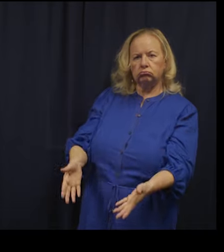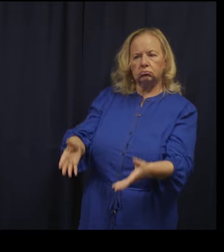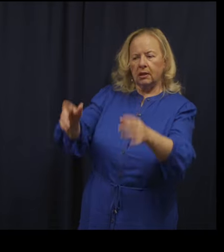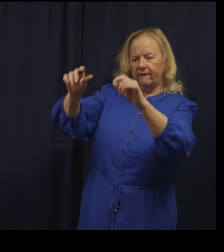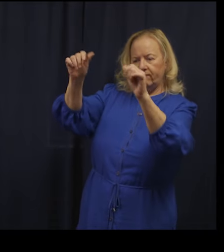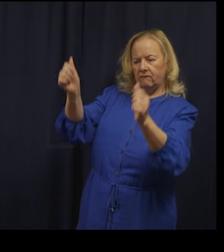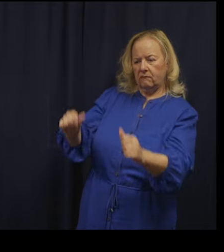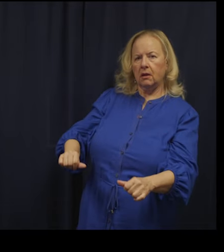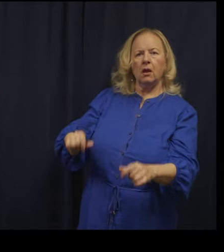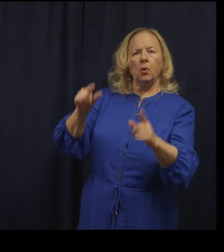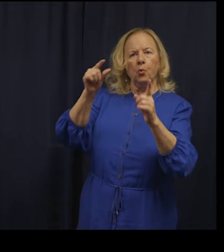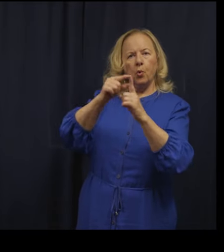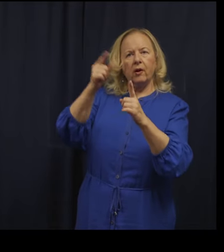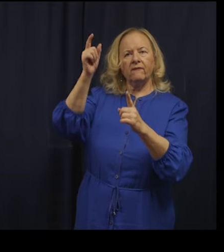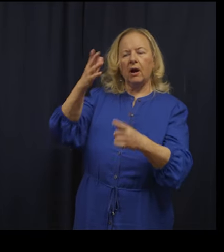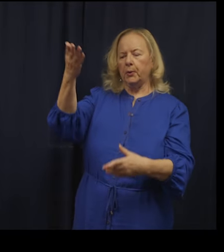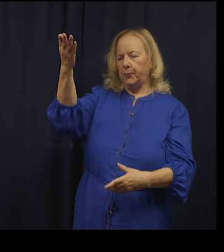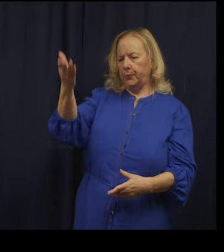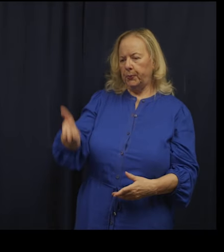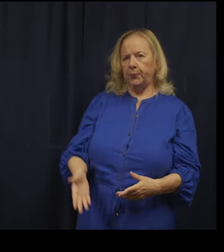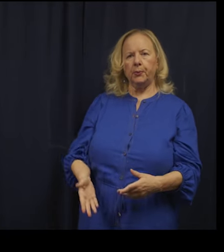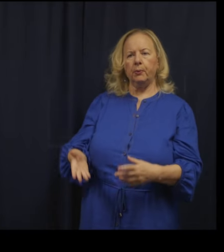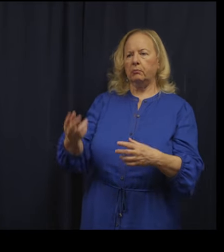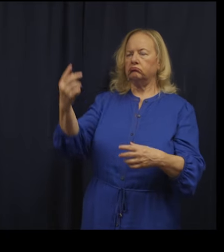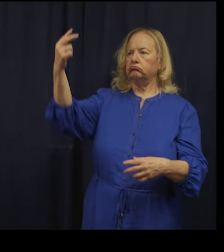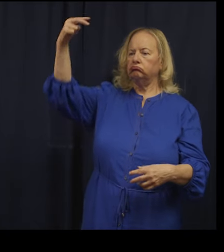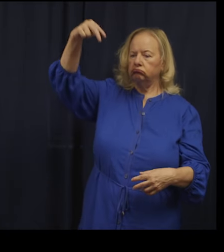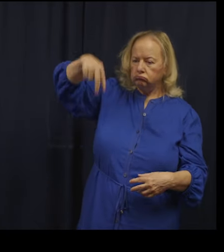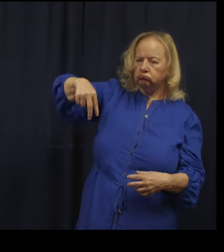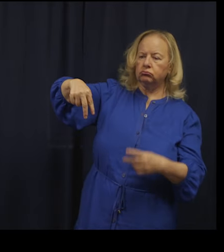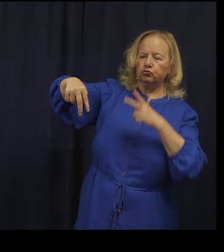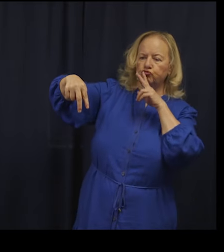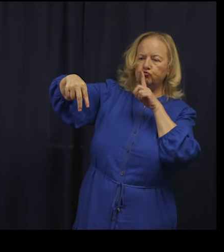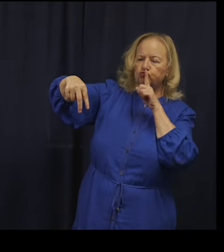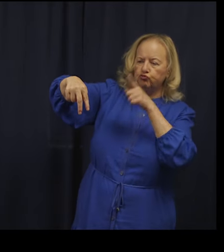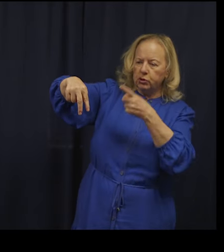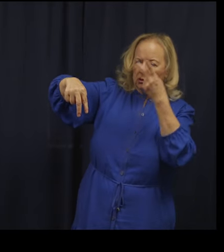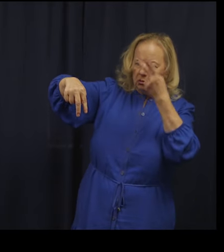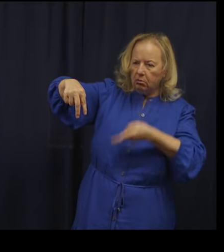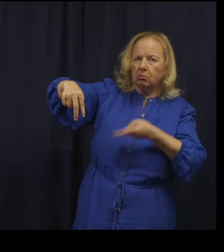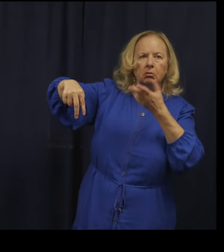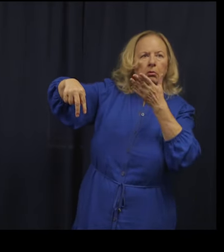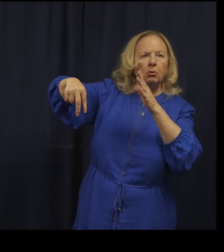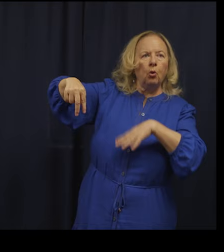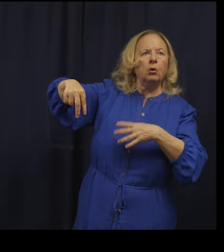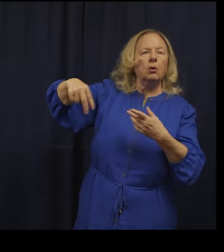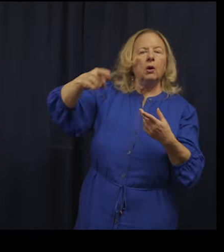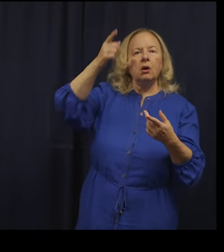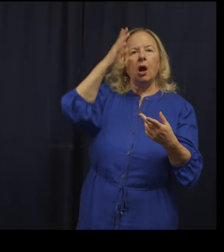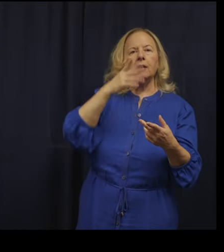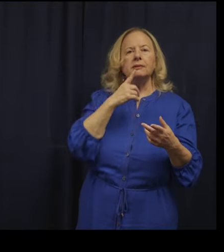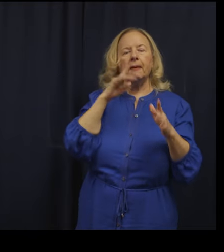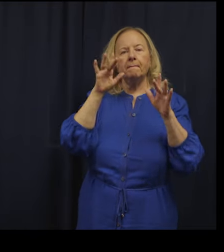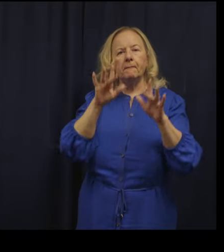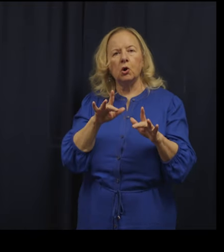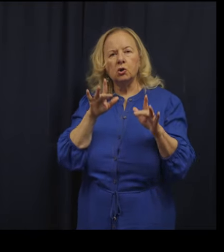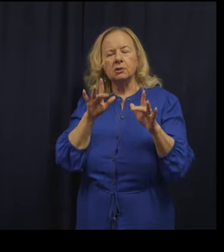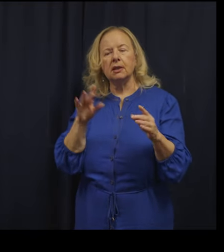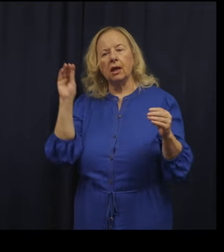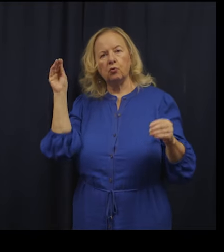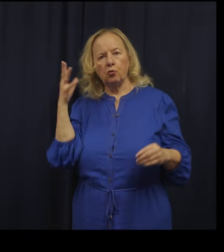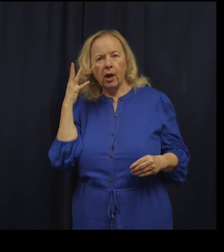He saw the word of God being manifested in a visible form. When God said mercy